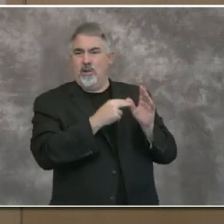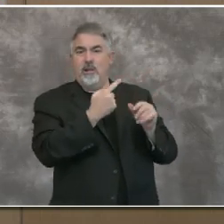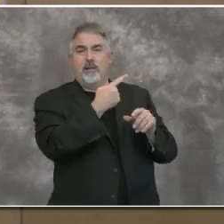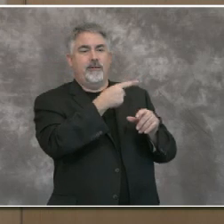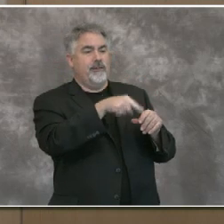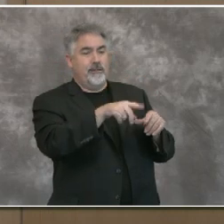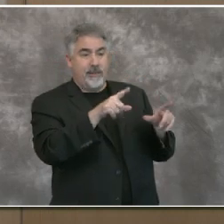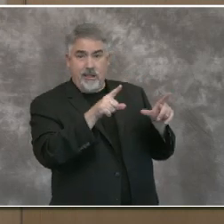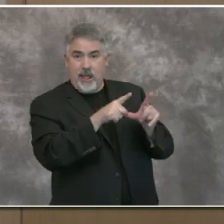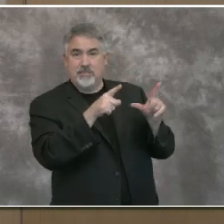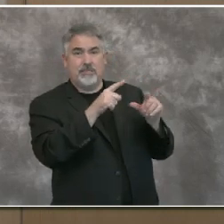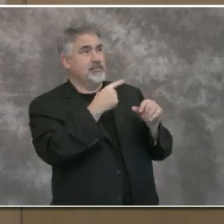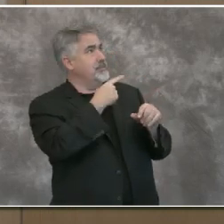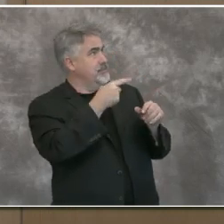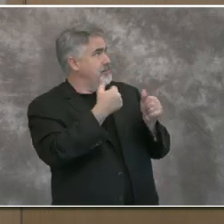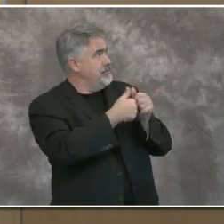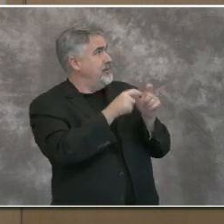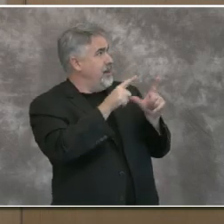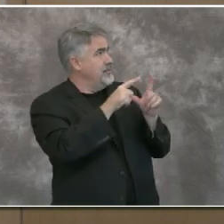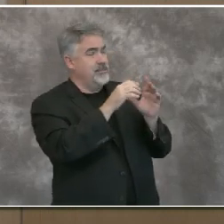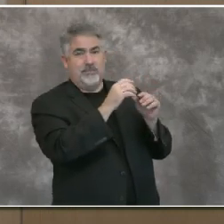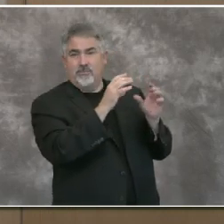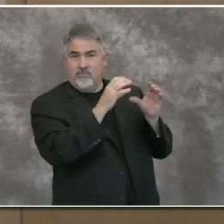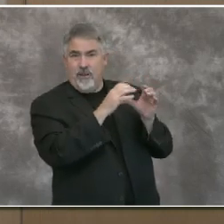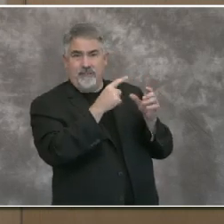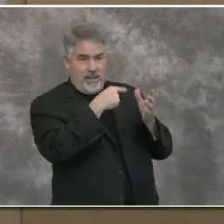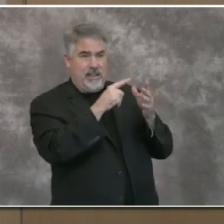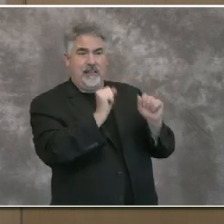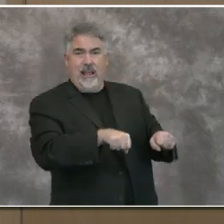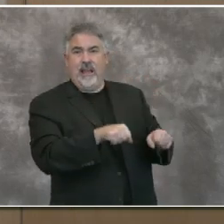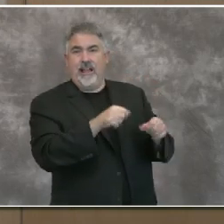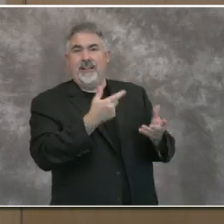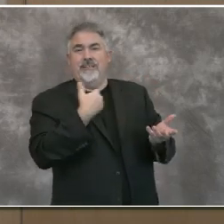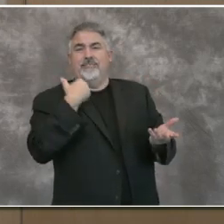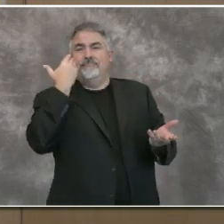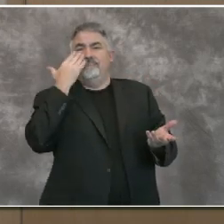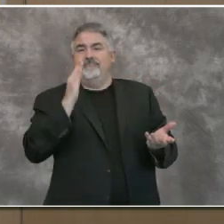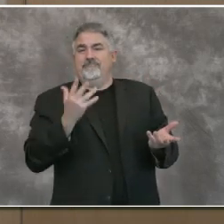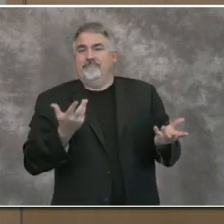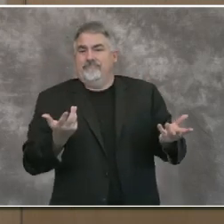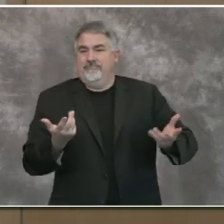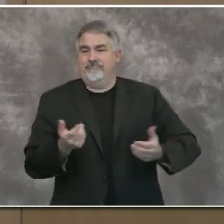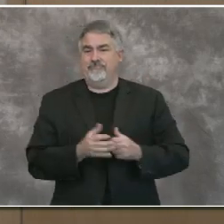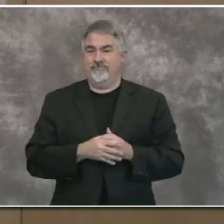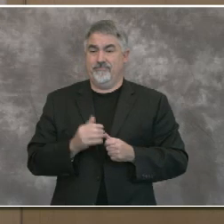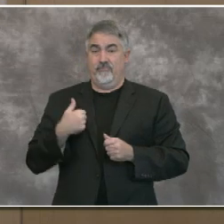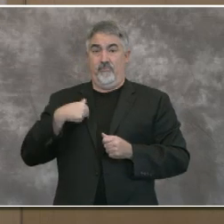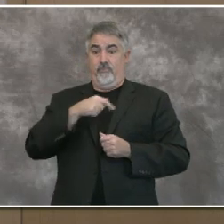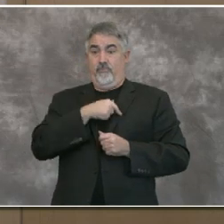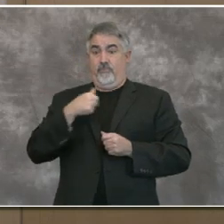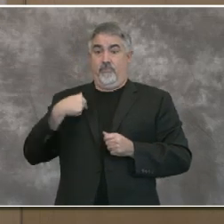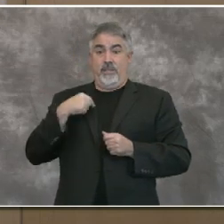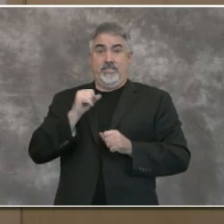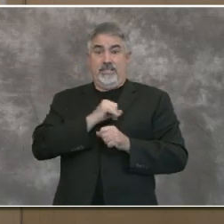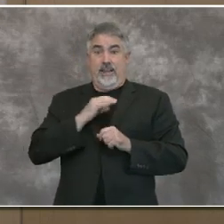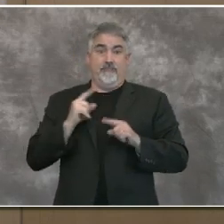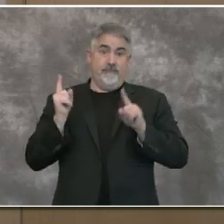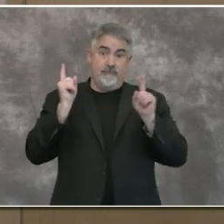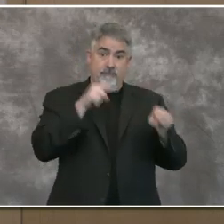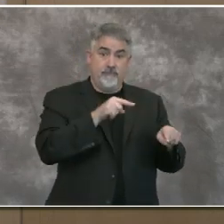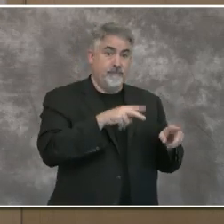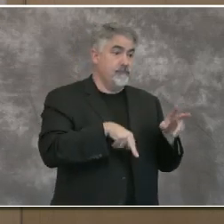as, when our staff go out, that's one of the parameters that is